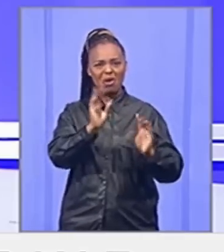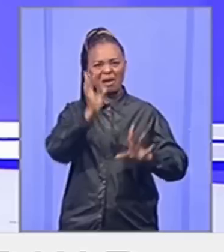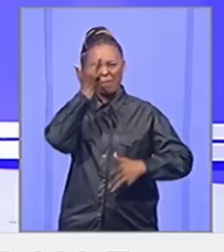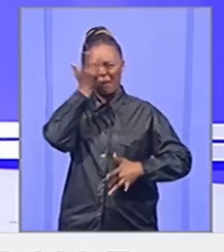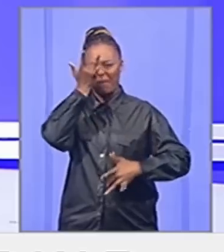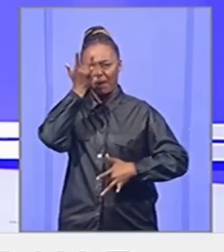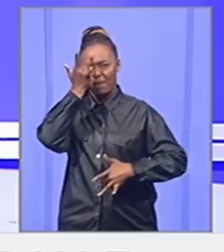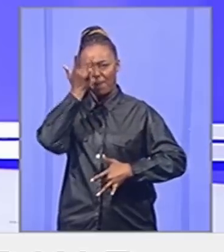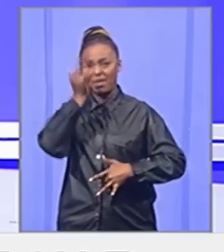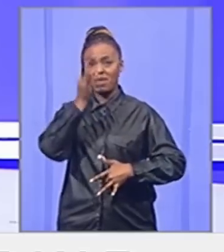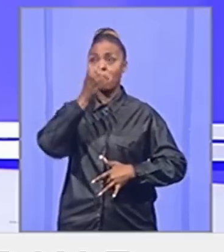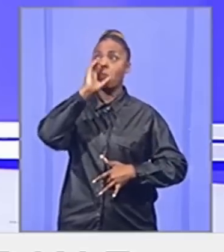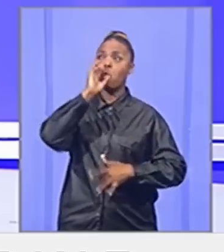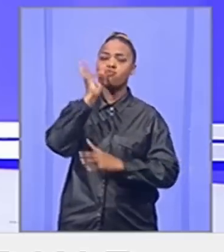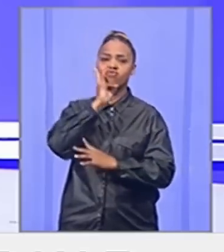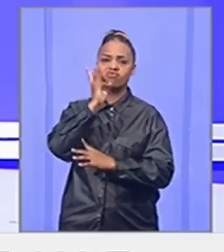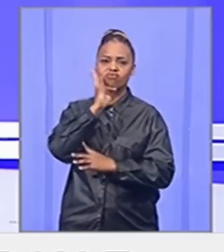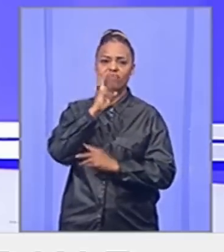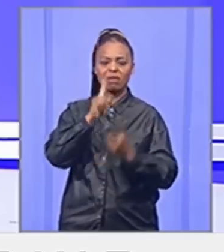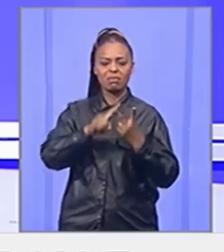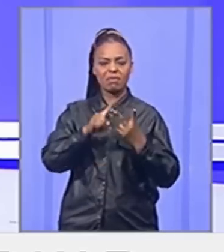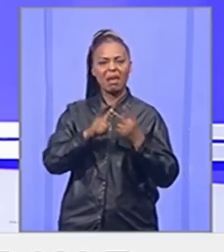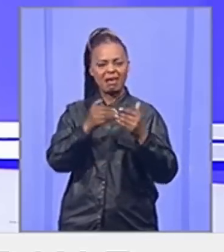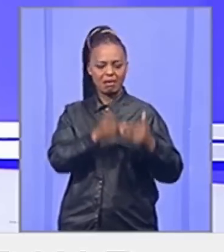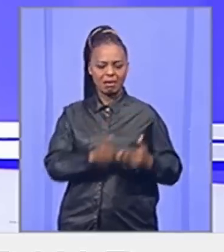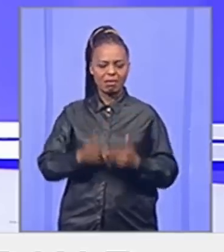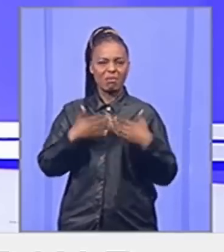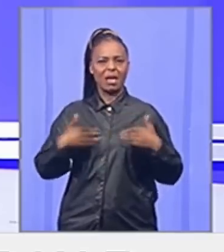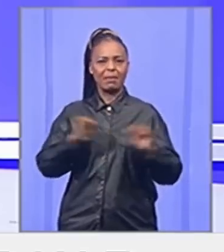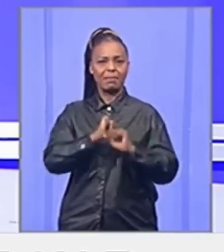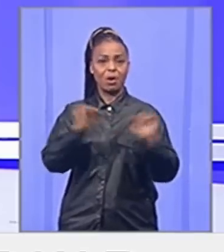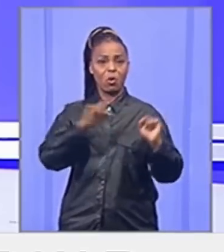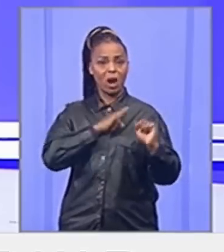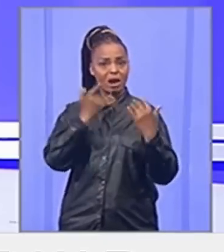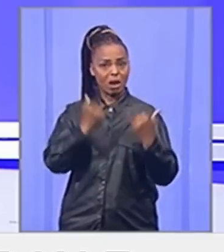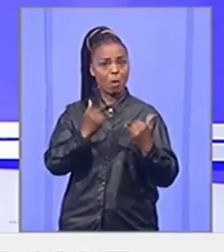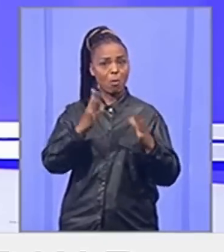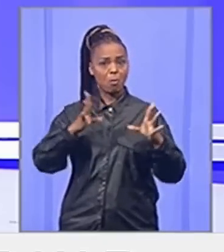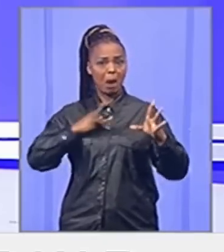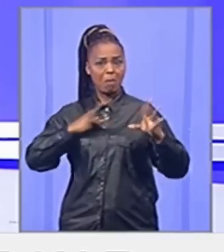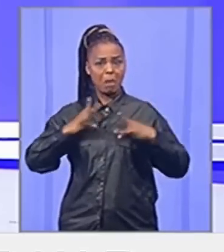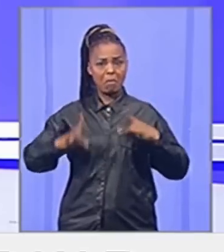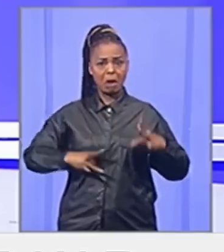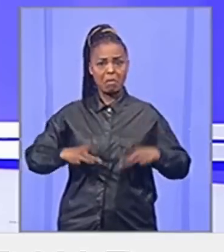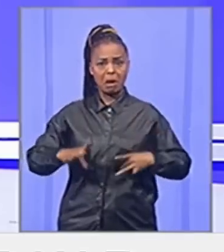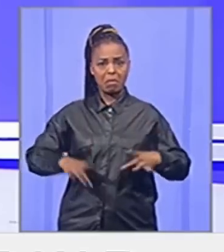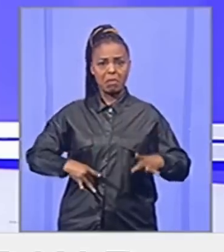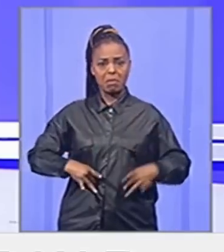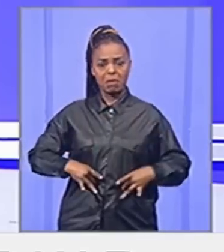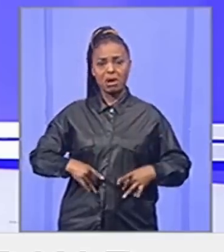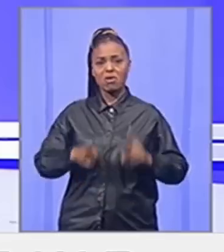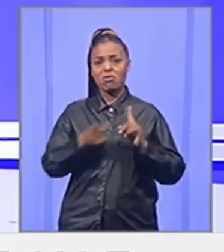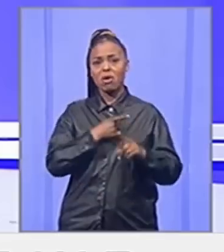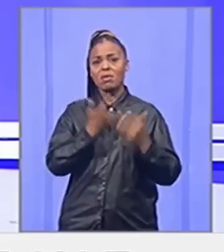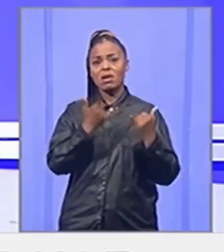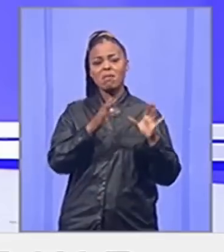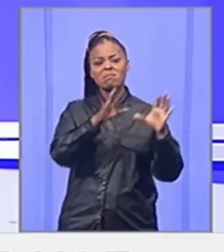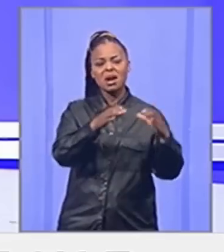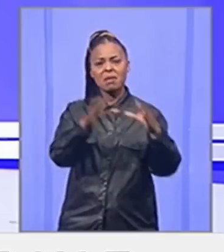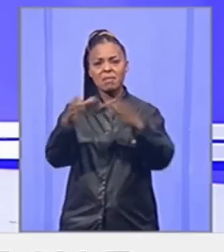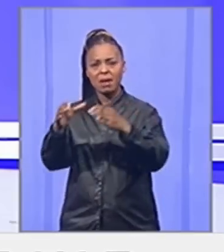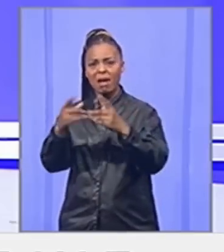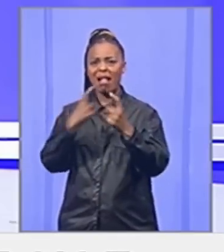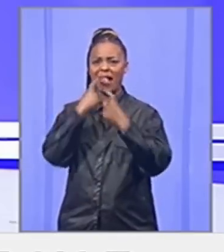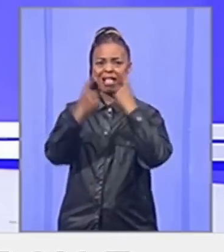šomiša metse. Se se tla gare ga boipiletšo bjo bo golelago godimo go tšwa go di-unione le mekgatlo ya setšhaba